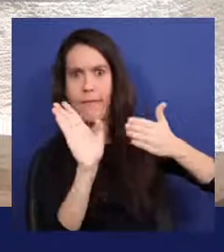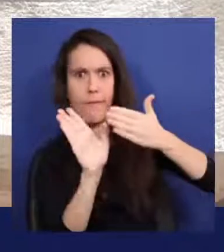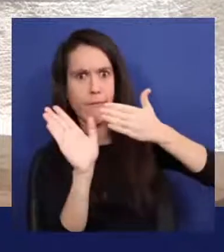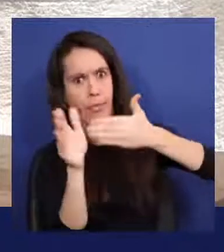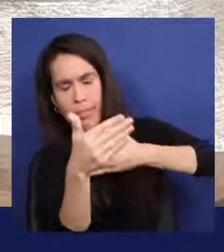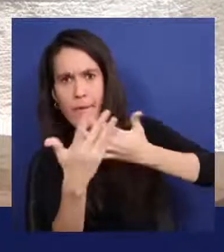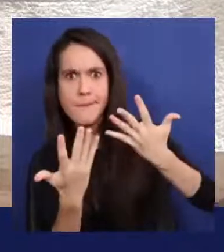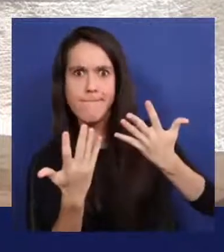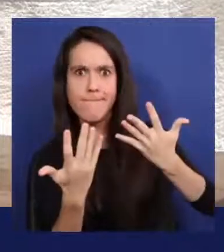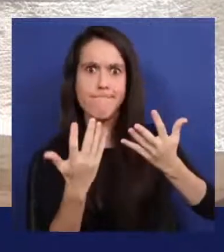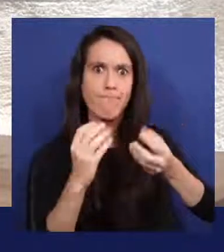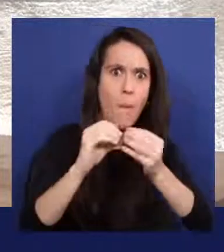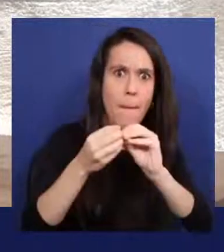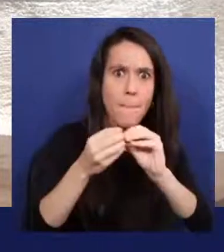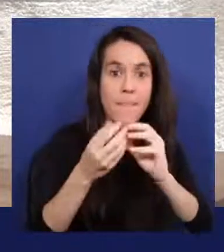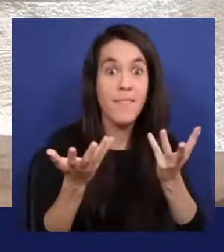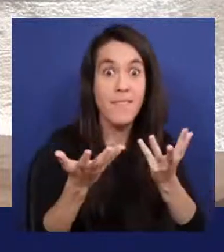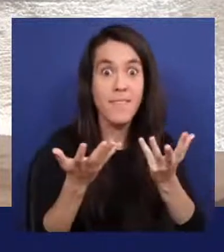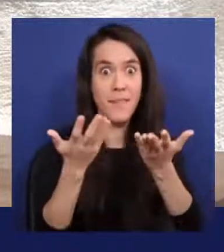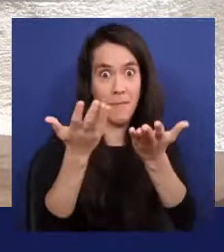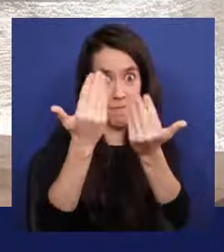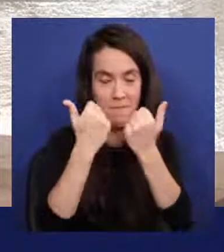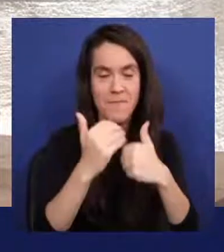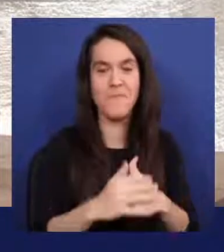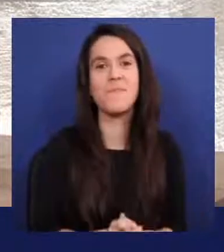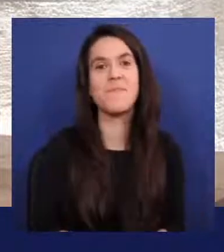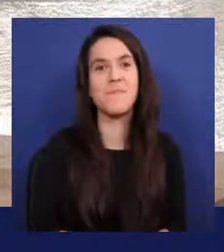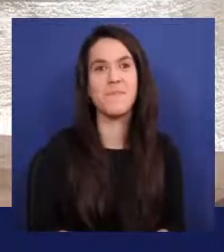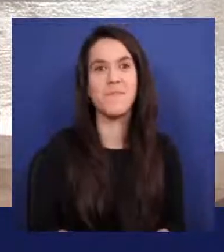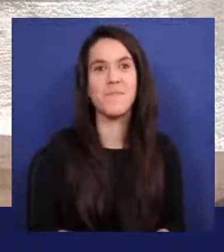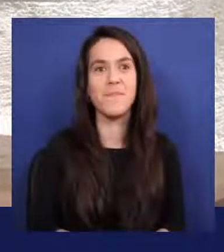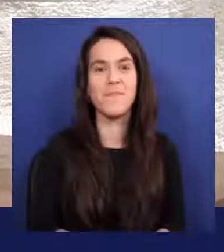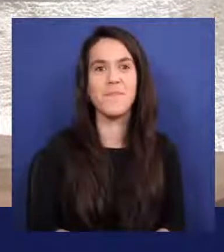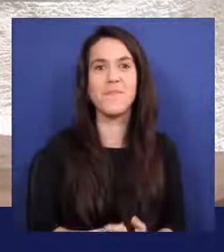yeah. So, Veronica, what sort of work do you do during the workday?